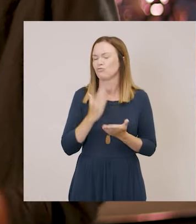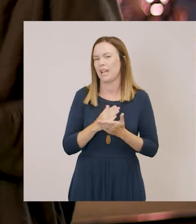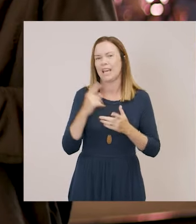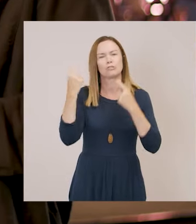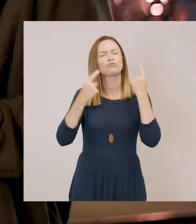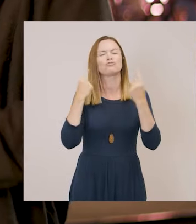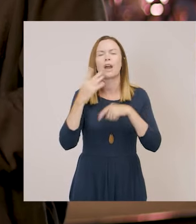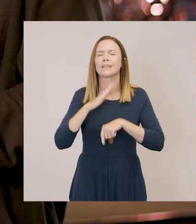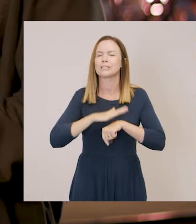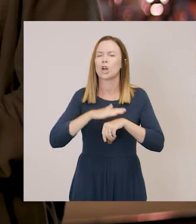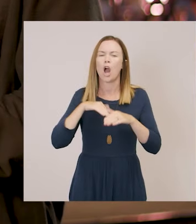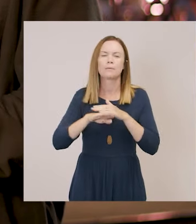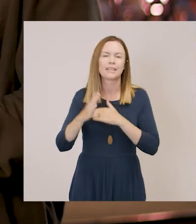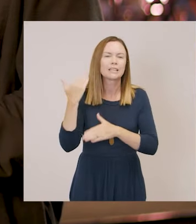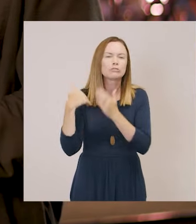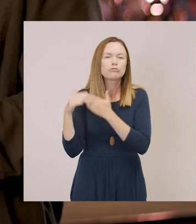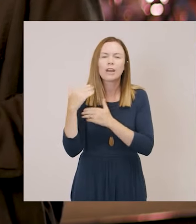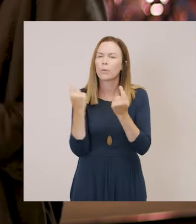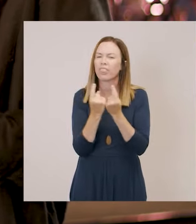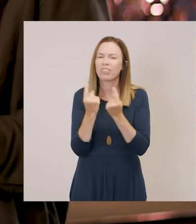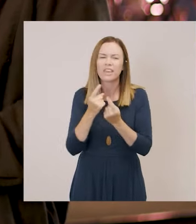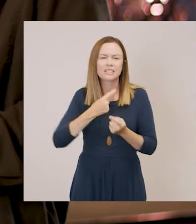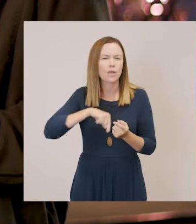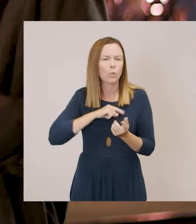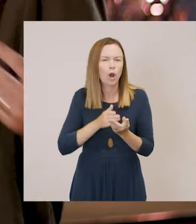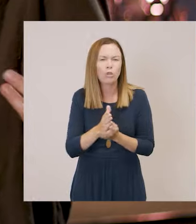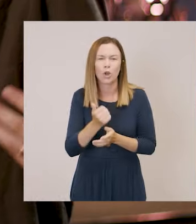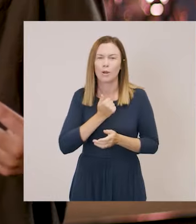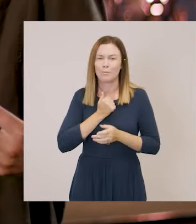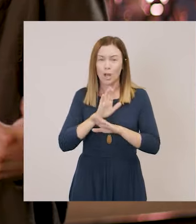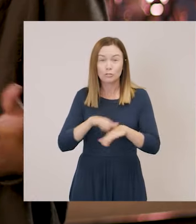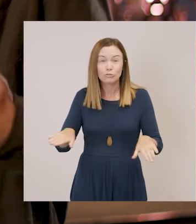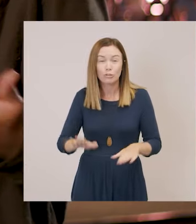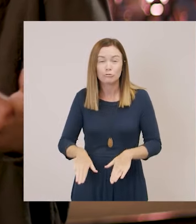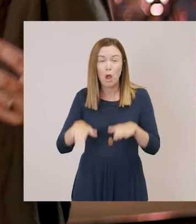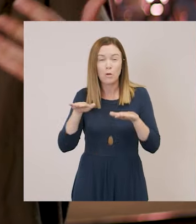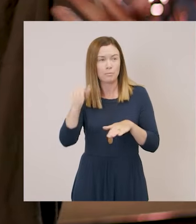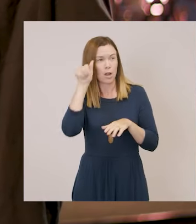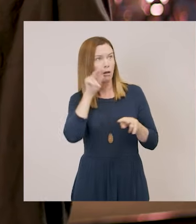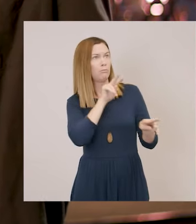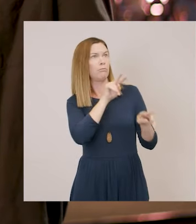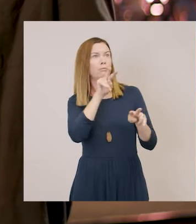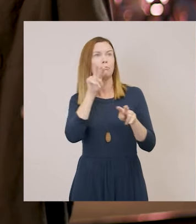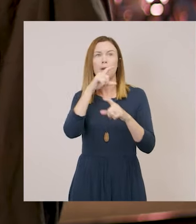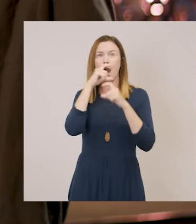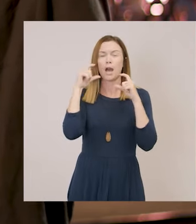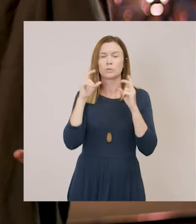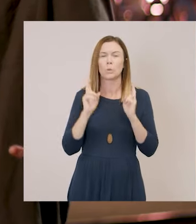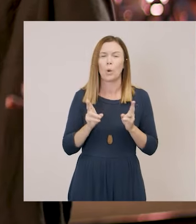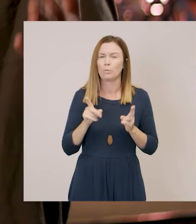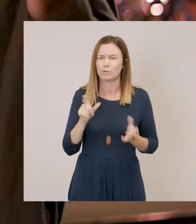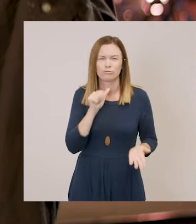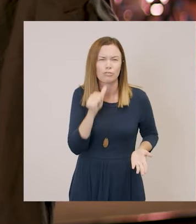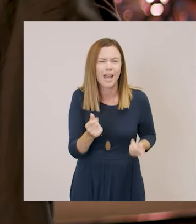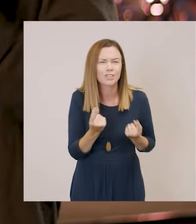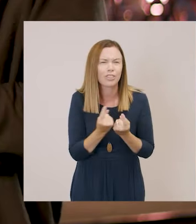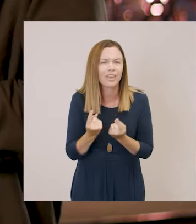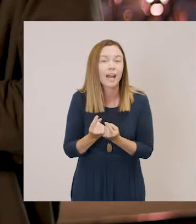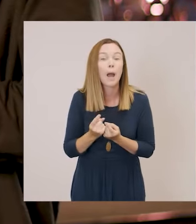know, it's a crazy time in history with the things that we're going through. My kids are growing up knowing that everyone's wearing masks. What a strange thing.